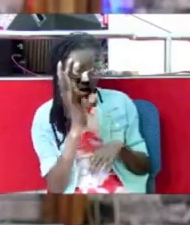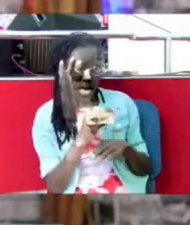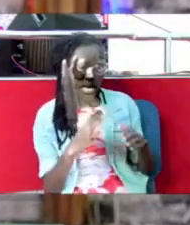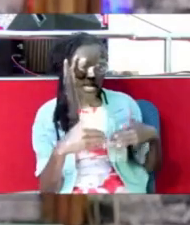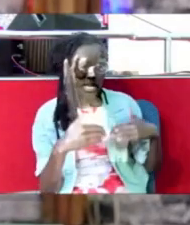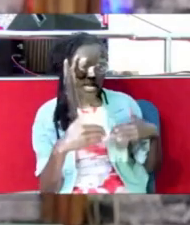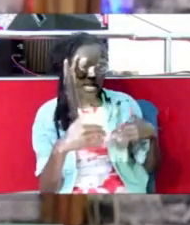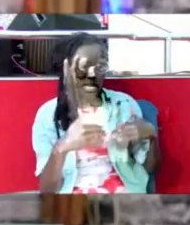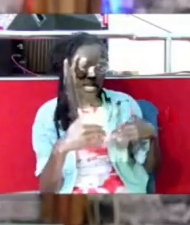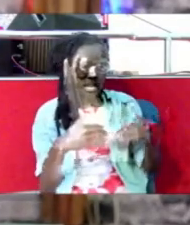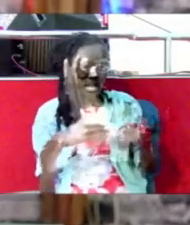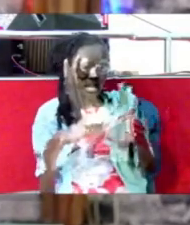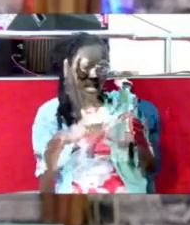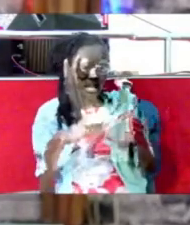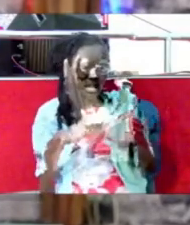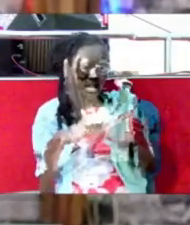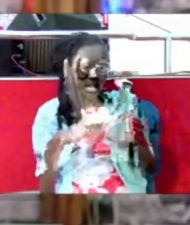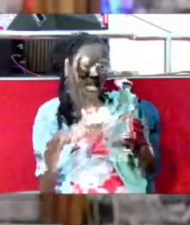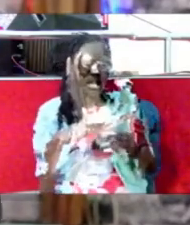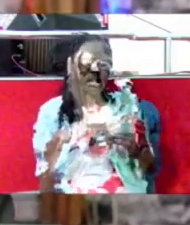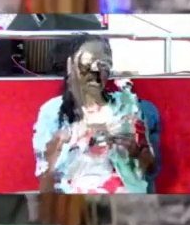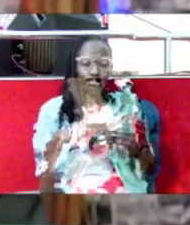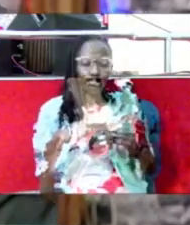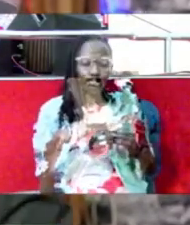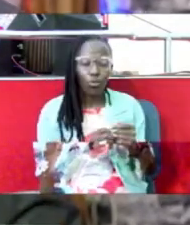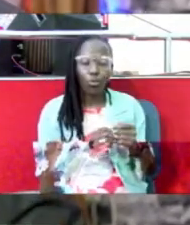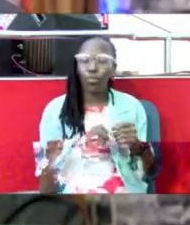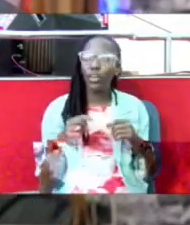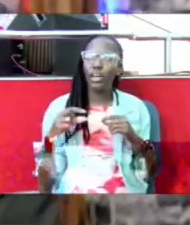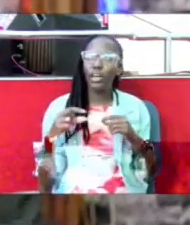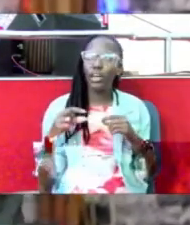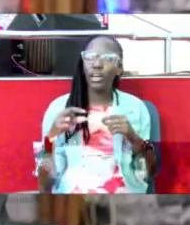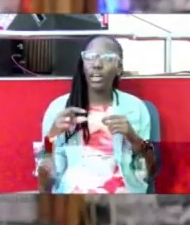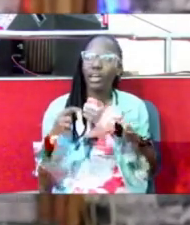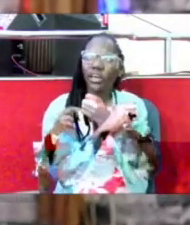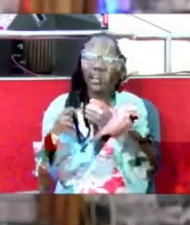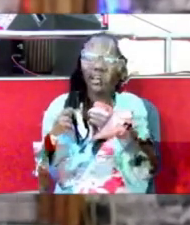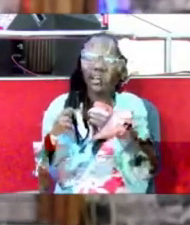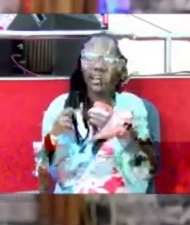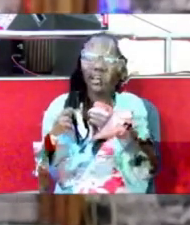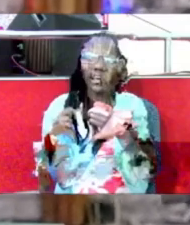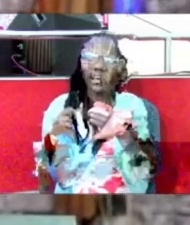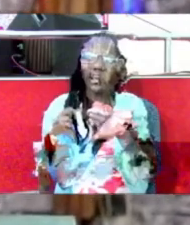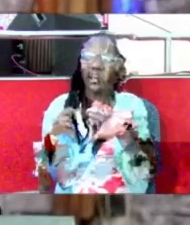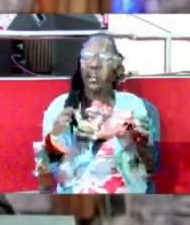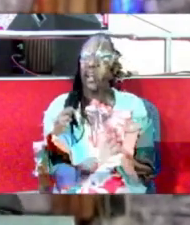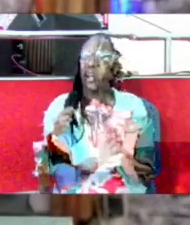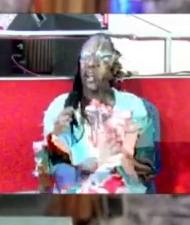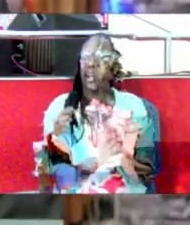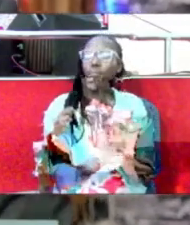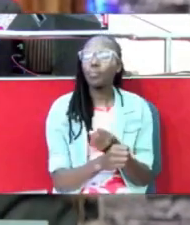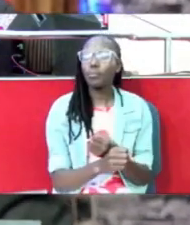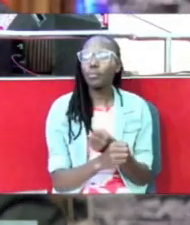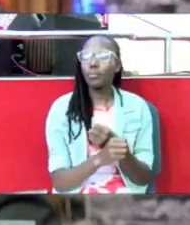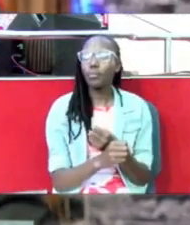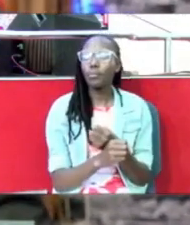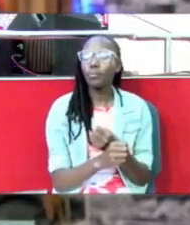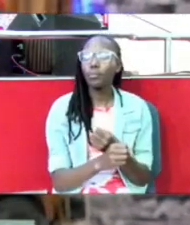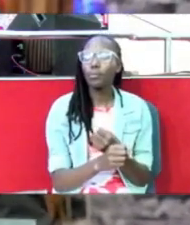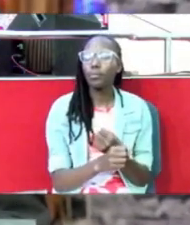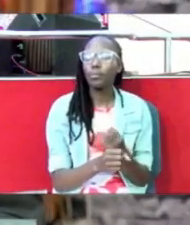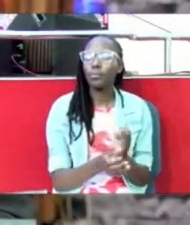to the defiance towards the armies of the living God. Na kuweza kuondoa ile dhihaki ambayo ilikuwa inaletewa wana